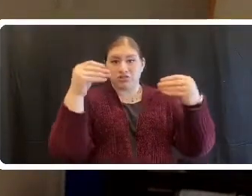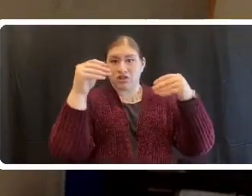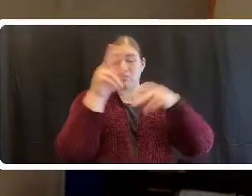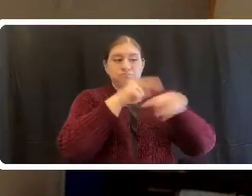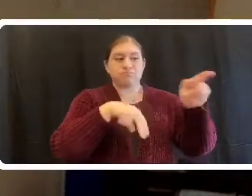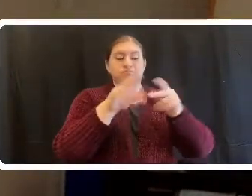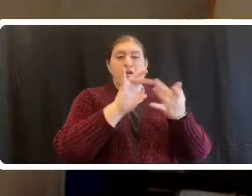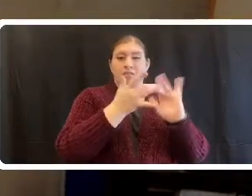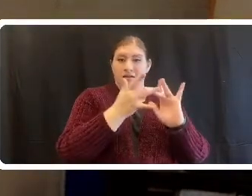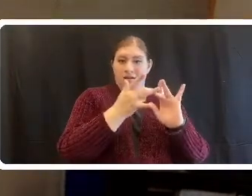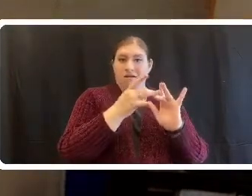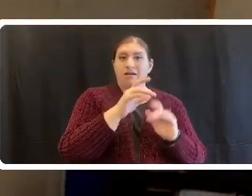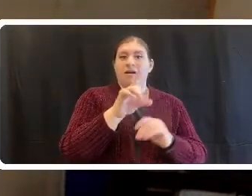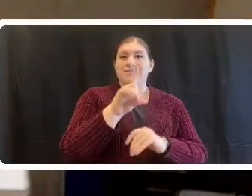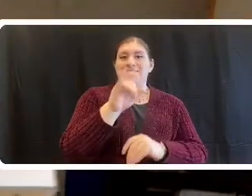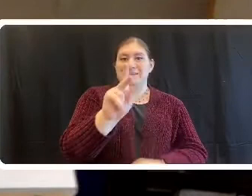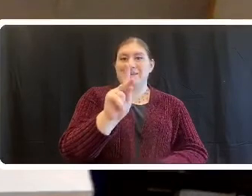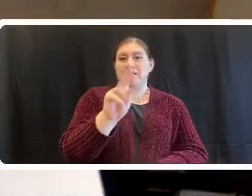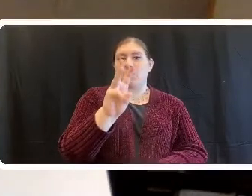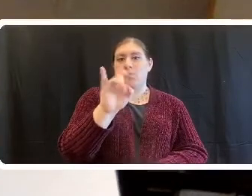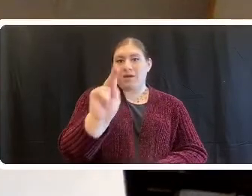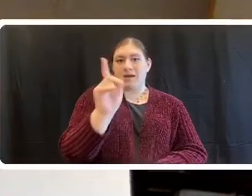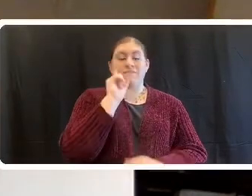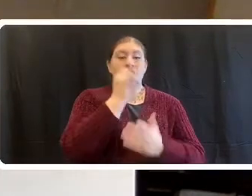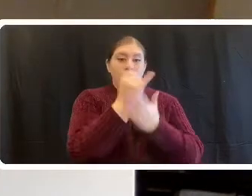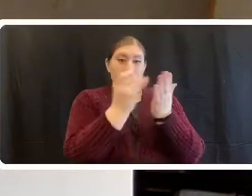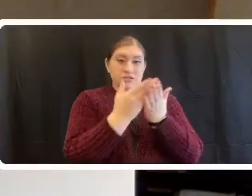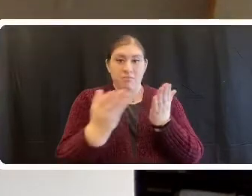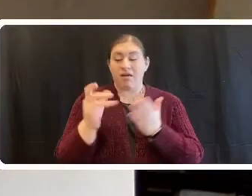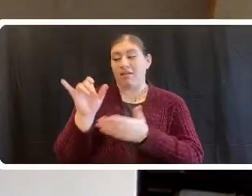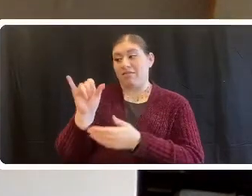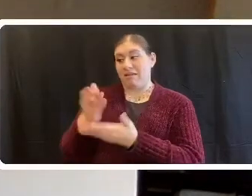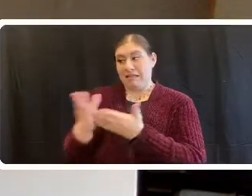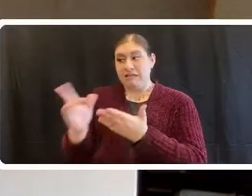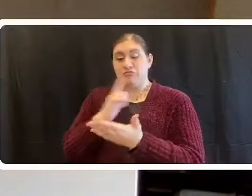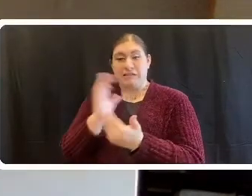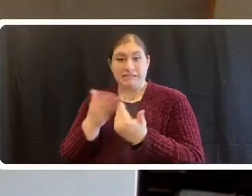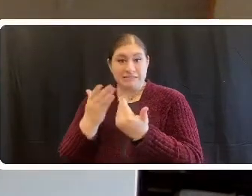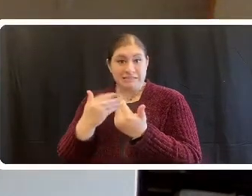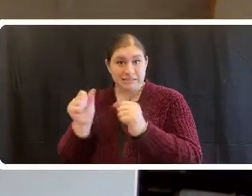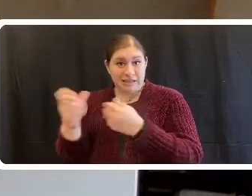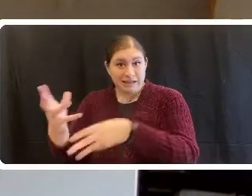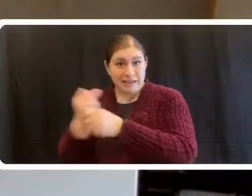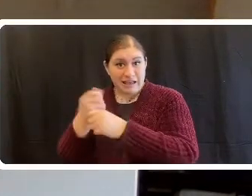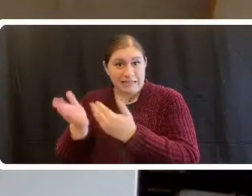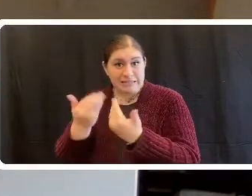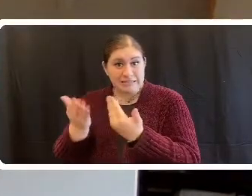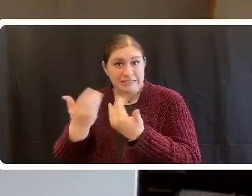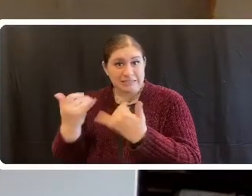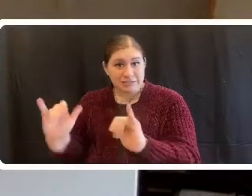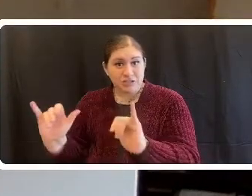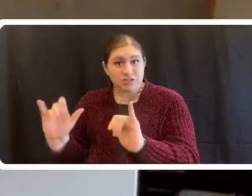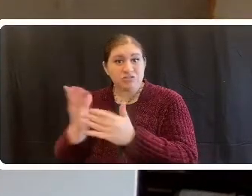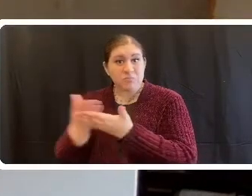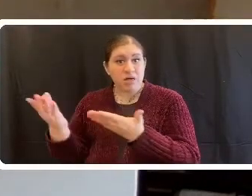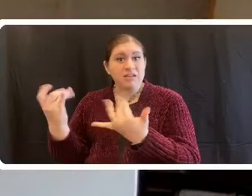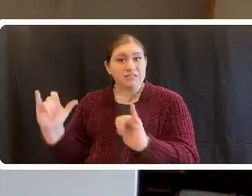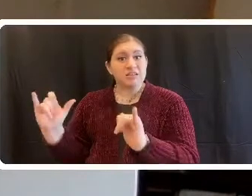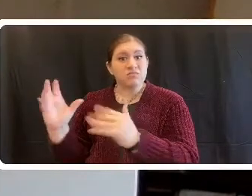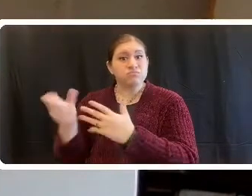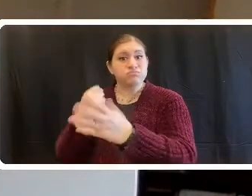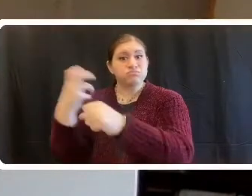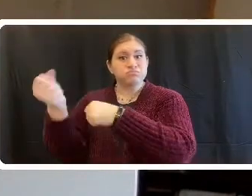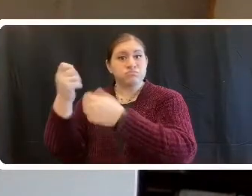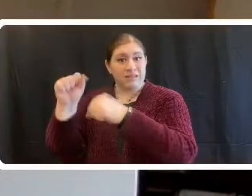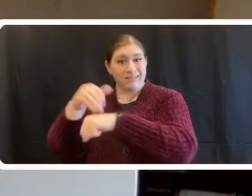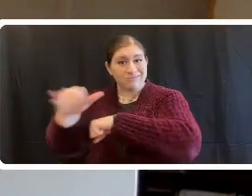as is Dick Blick for art supplies. Okay, and so are those things pretty easy to get, and supplies are pretty, I mean, you can get them shipped right